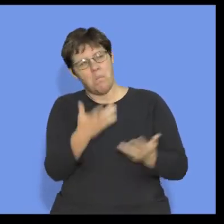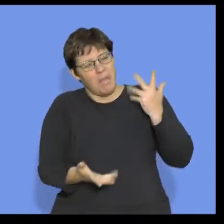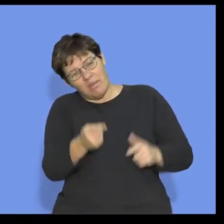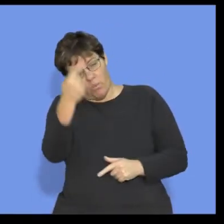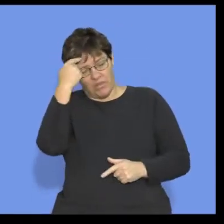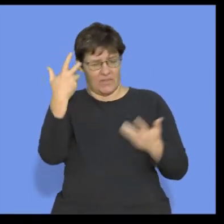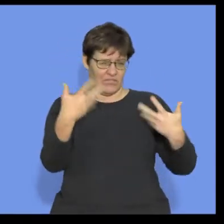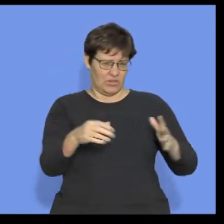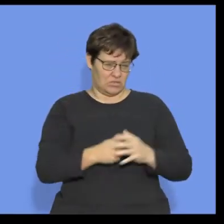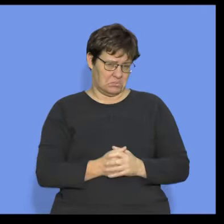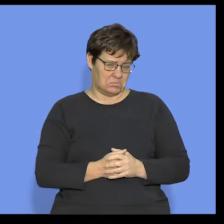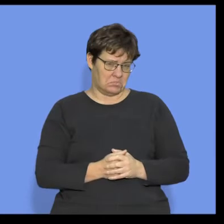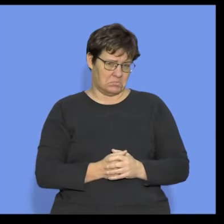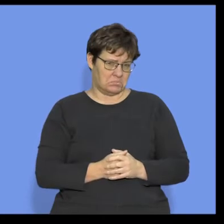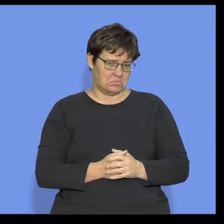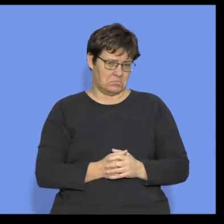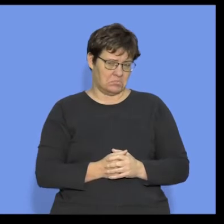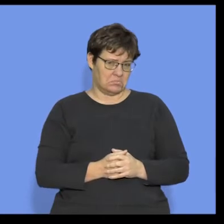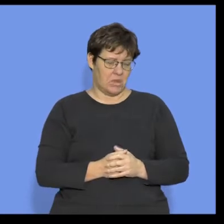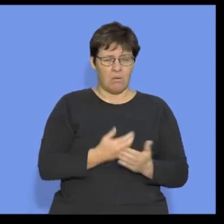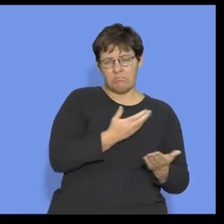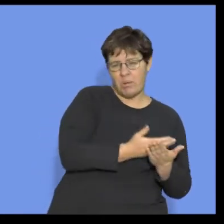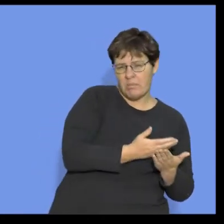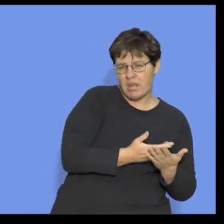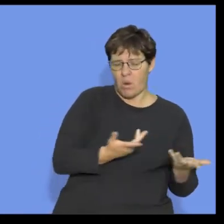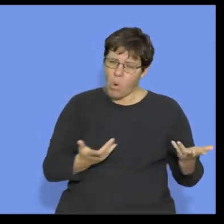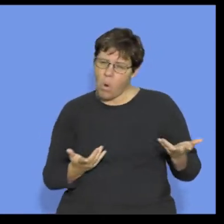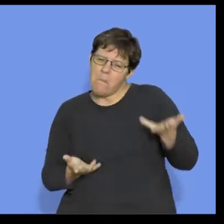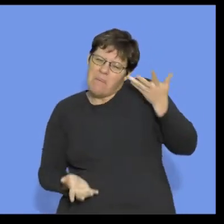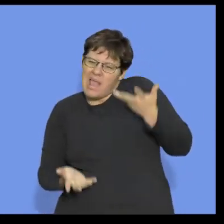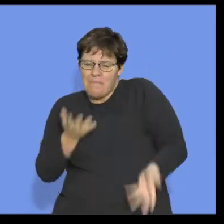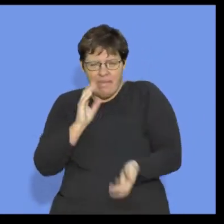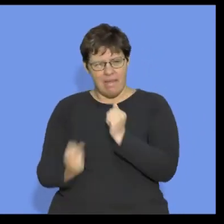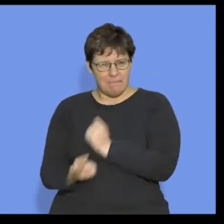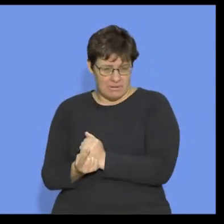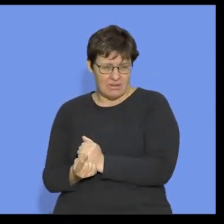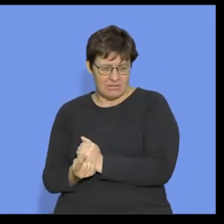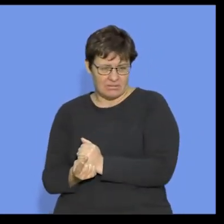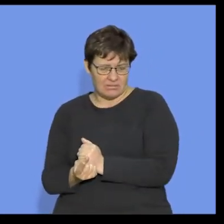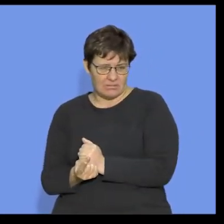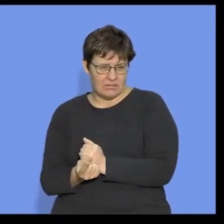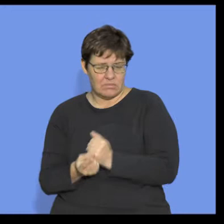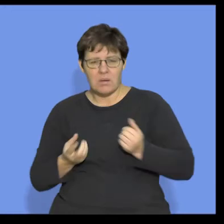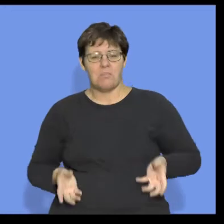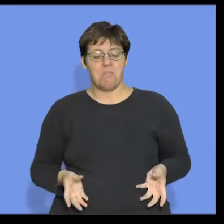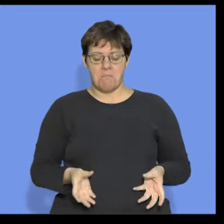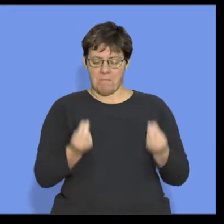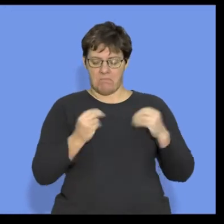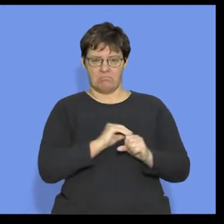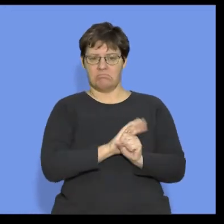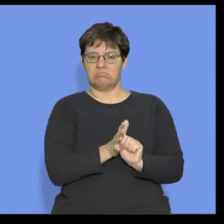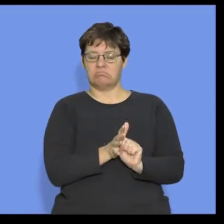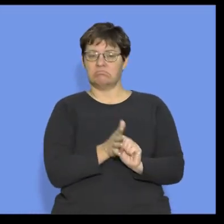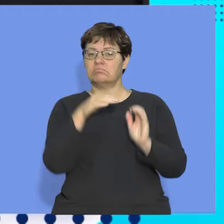this? What is the likelihood, when I talk about probability or likelihood, just saying the same thing, of contracting a COVID-19 at the